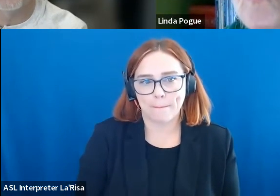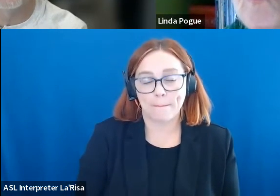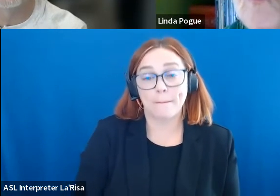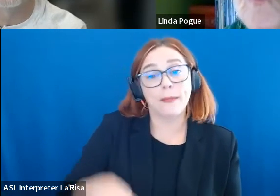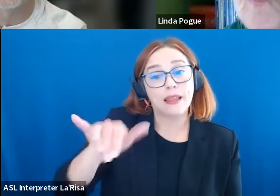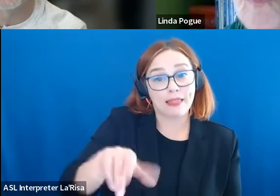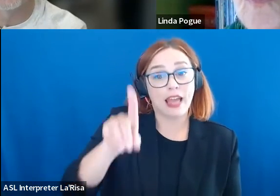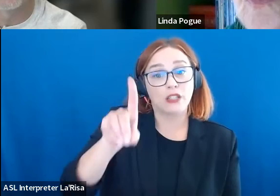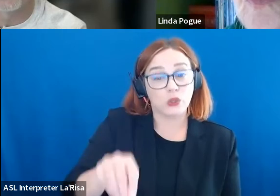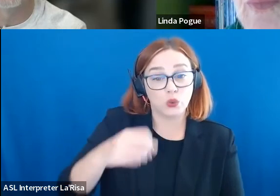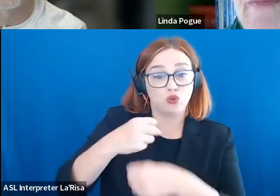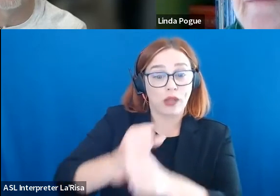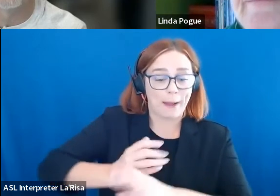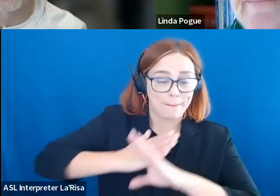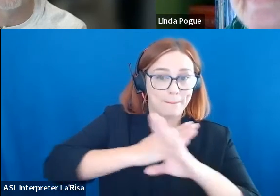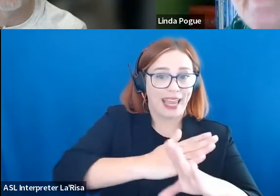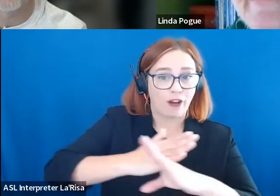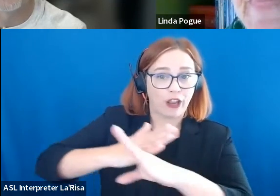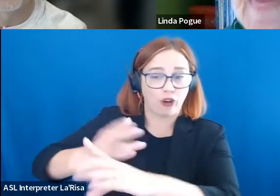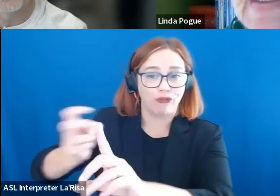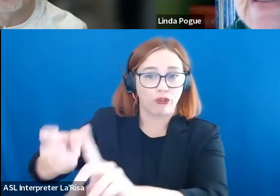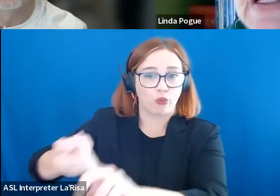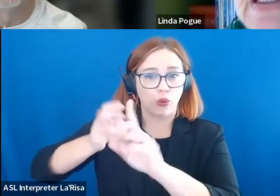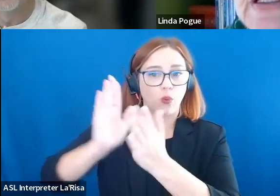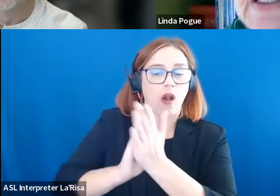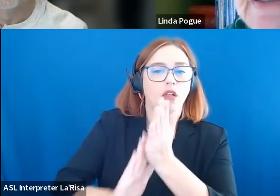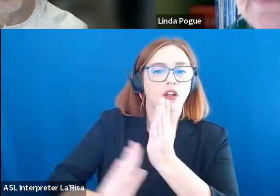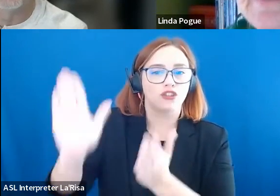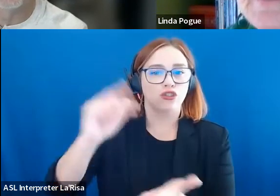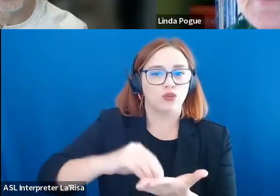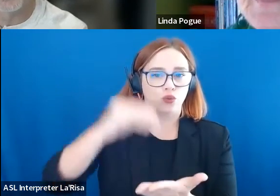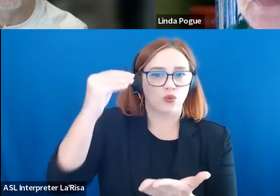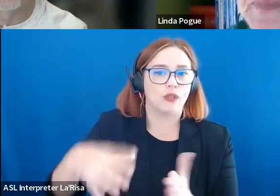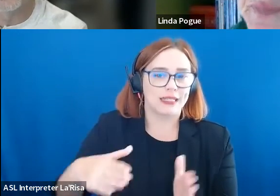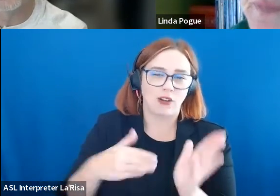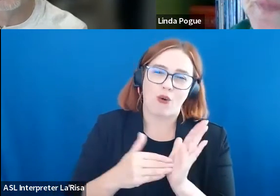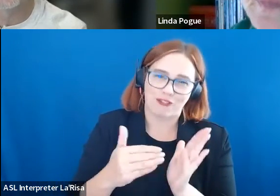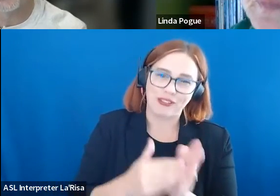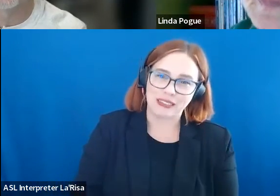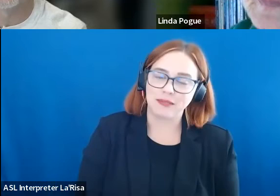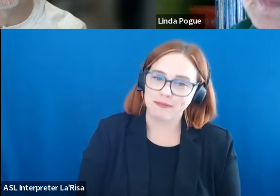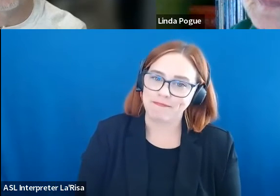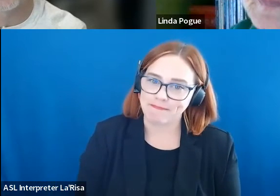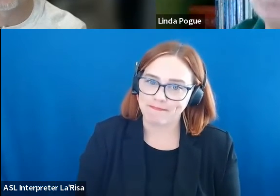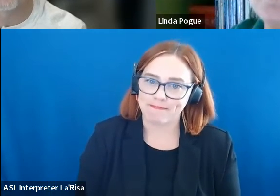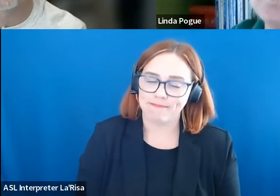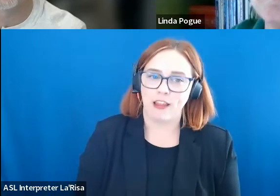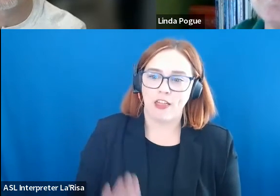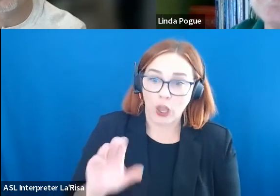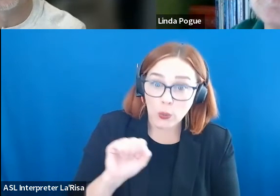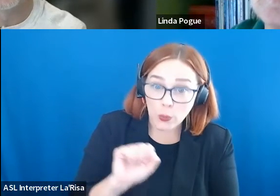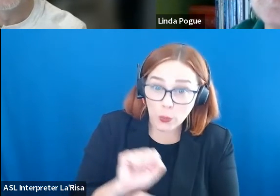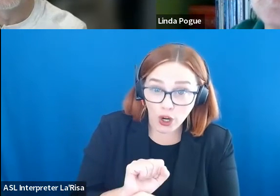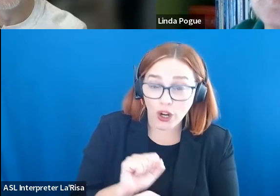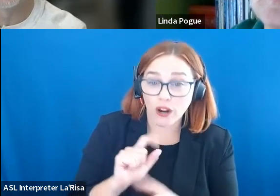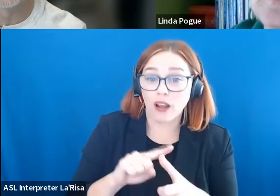create a barrier too for recruiting college students a lot of times. Many of them working on top of taking courses,